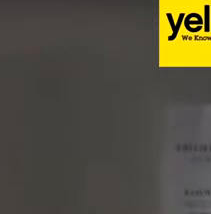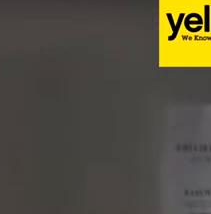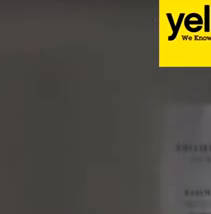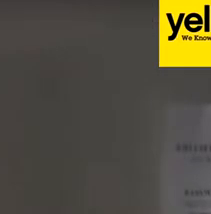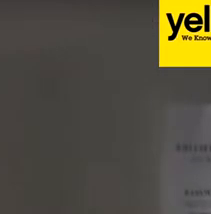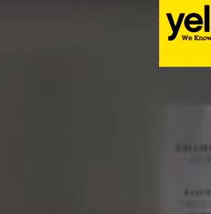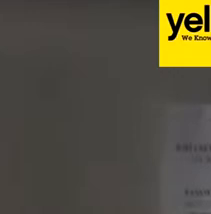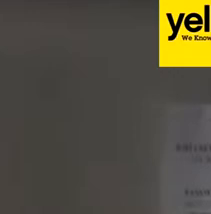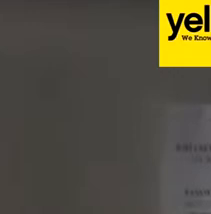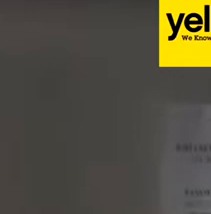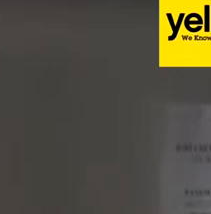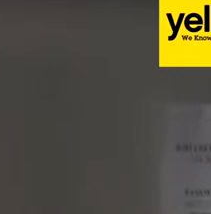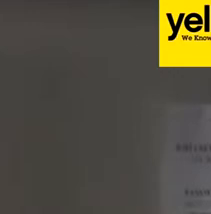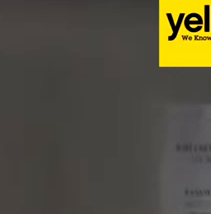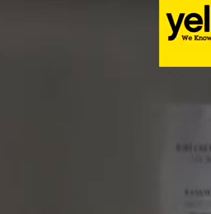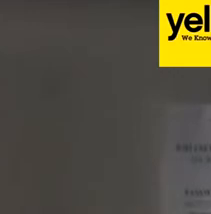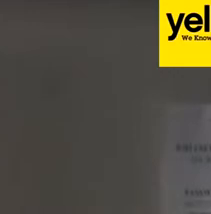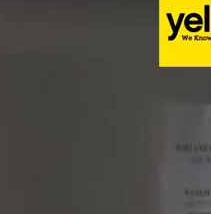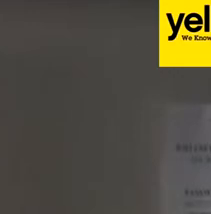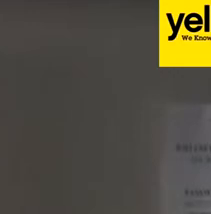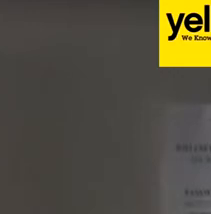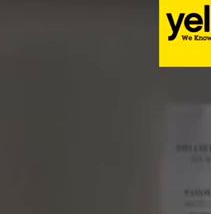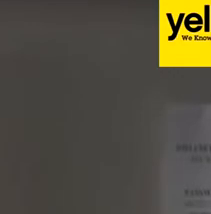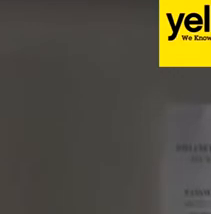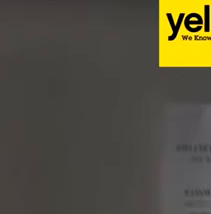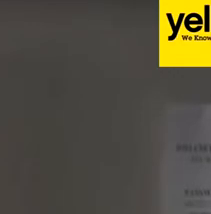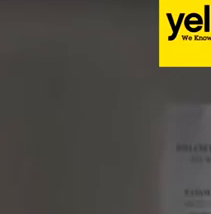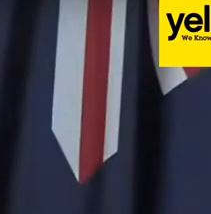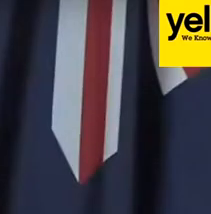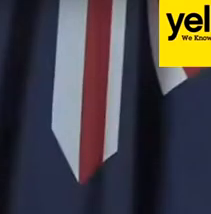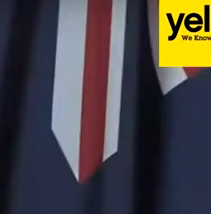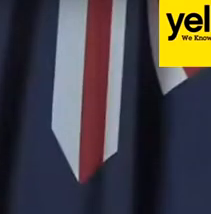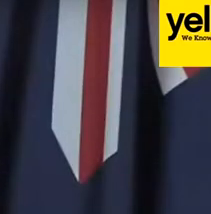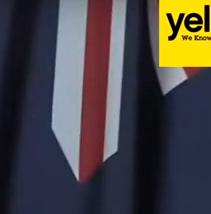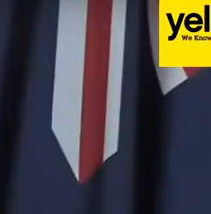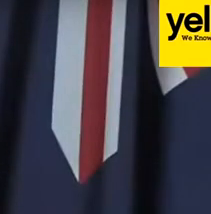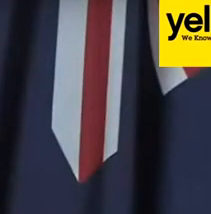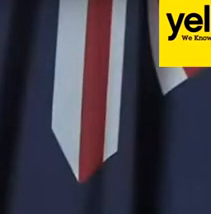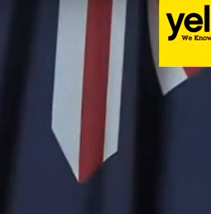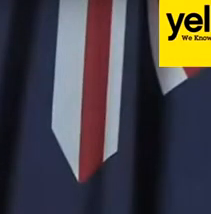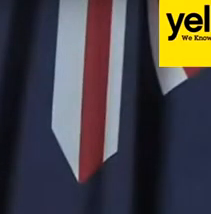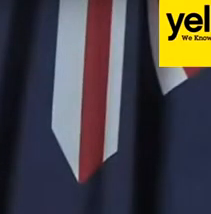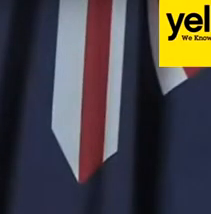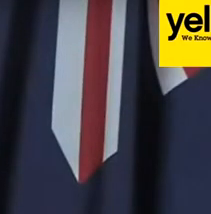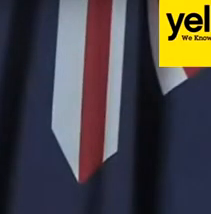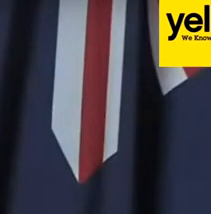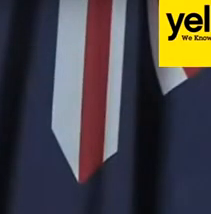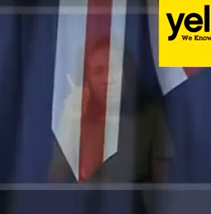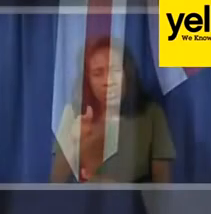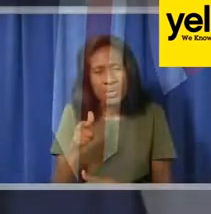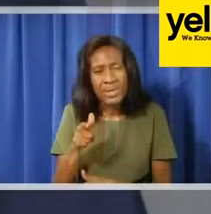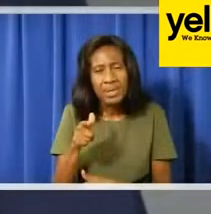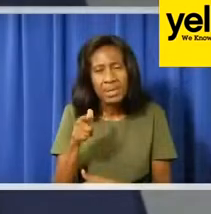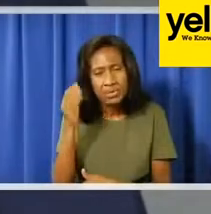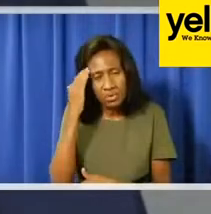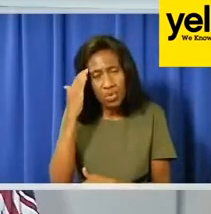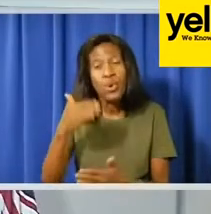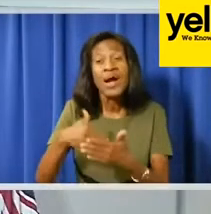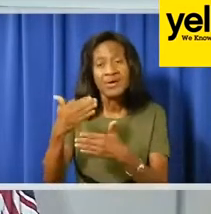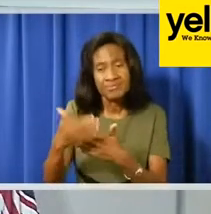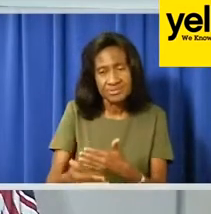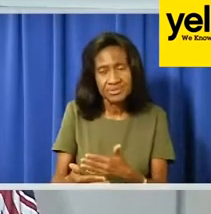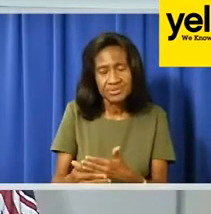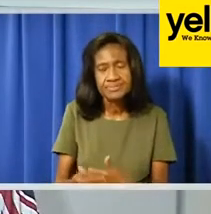approval. Yes. After the 14th, no approval. Well, we have to go through those regs. Between now and then, we could definitely give you more updates at that time.